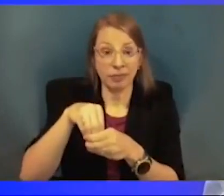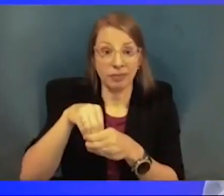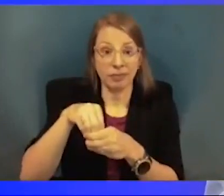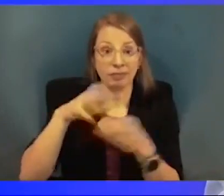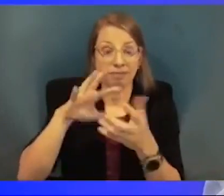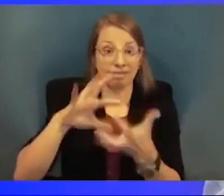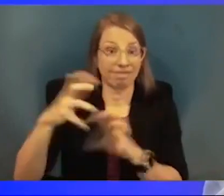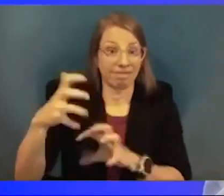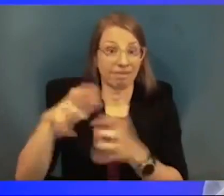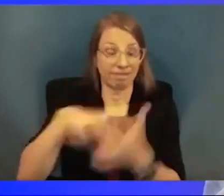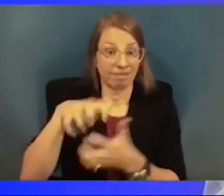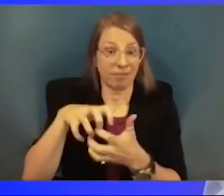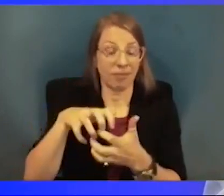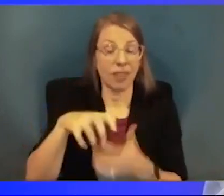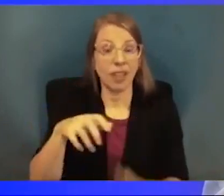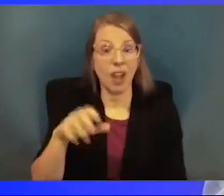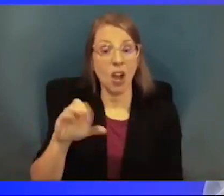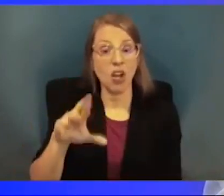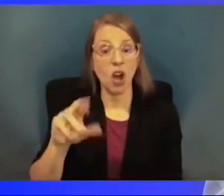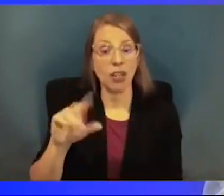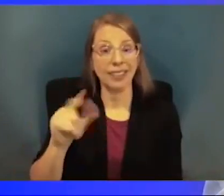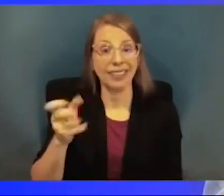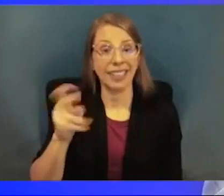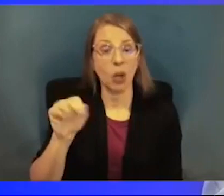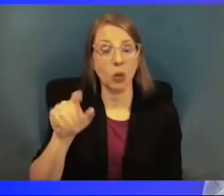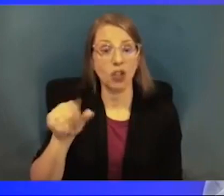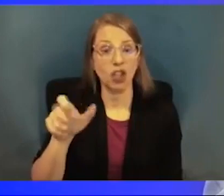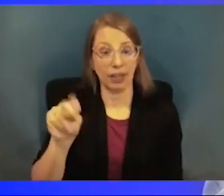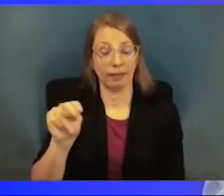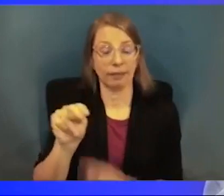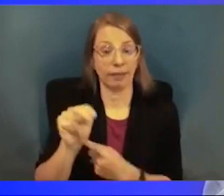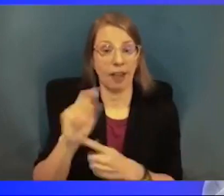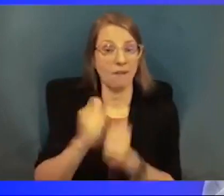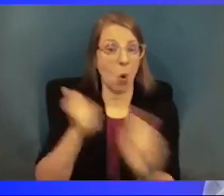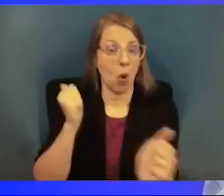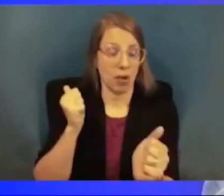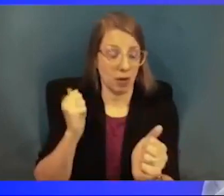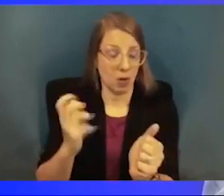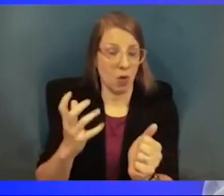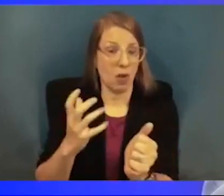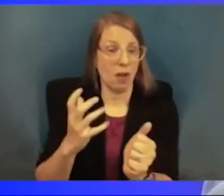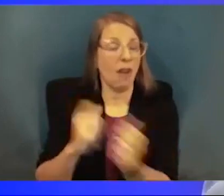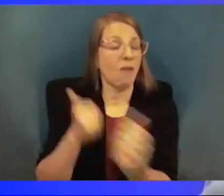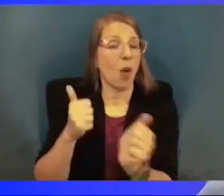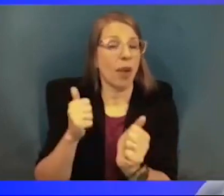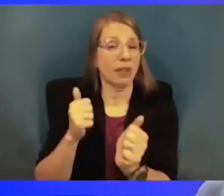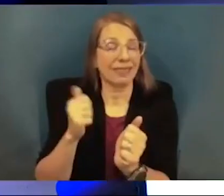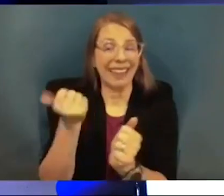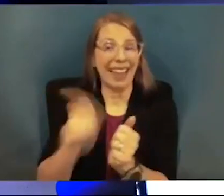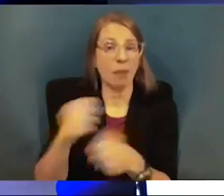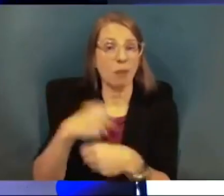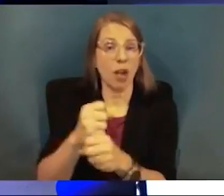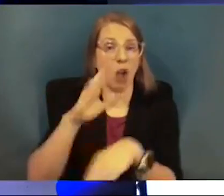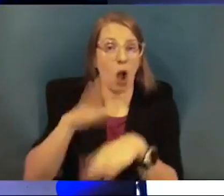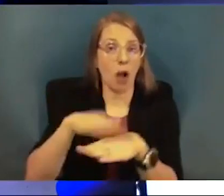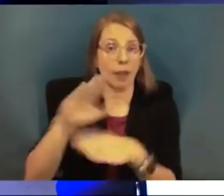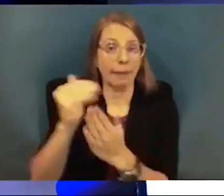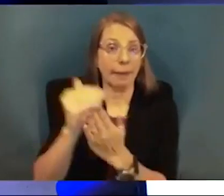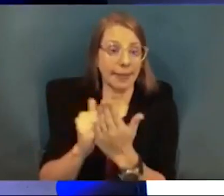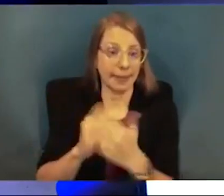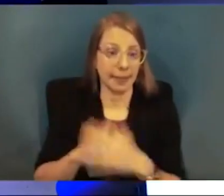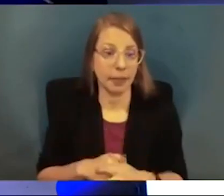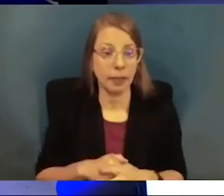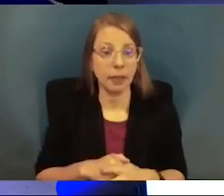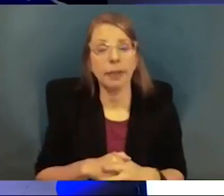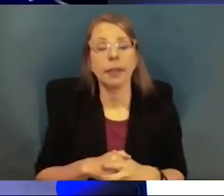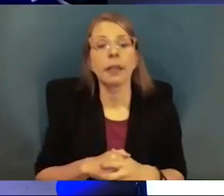a carcinogen. So obviously we want to avoid it. So don't use anything on that list. So there's other products out there to use. Yeah, there's plenty of safe